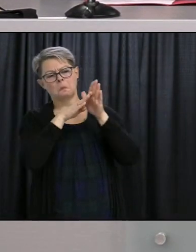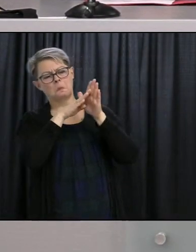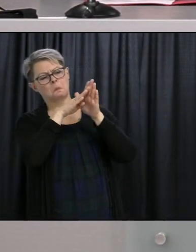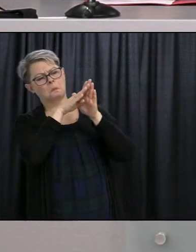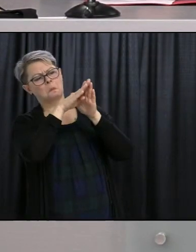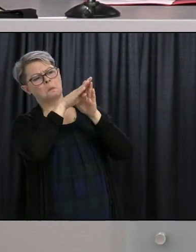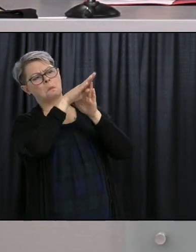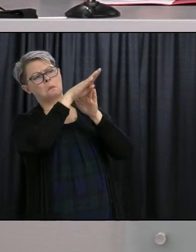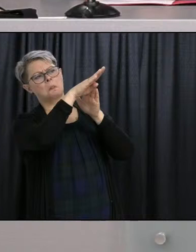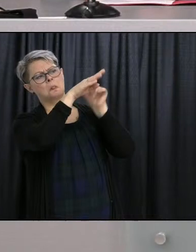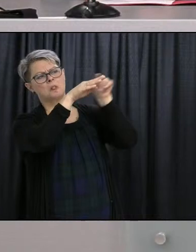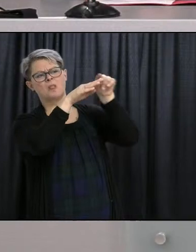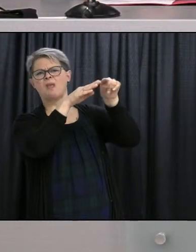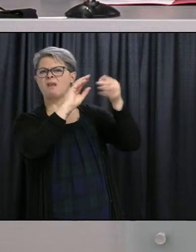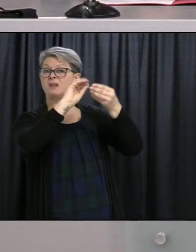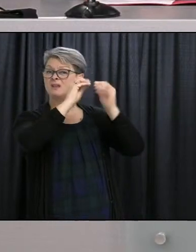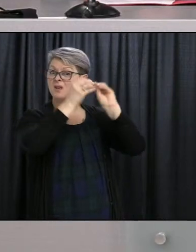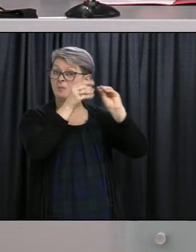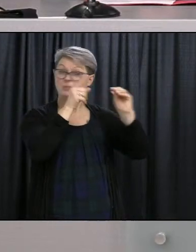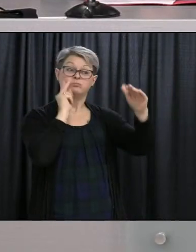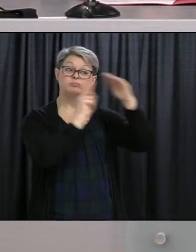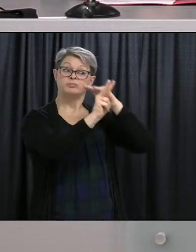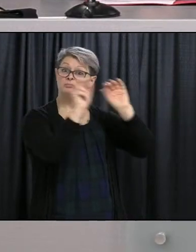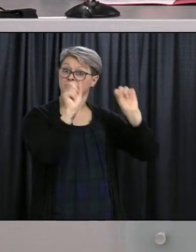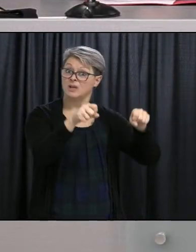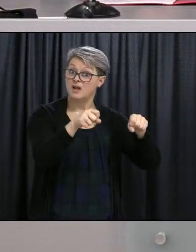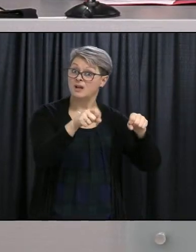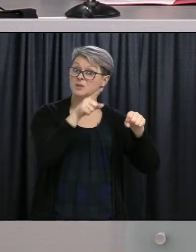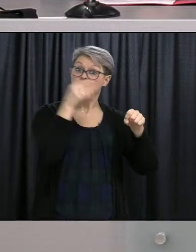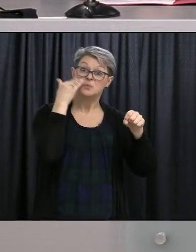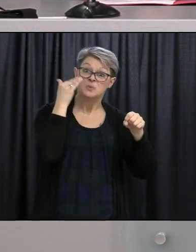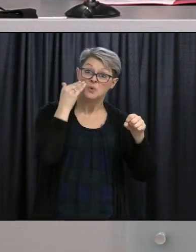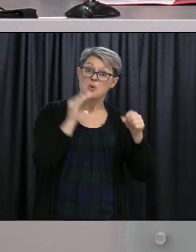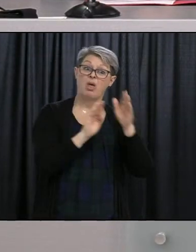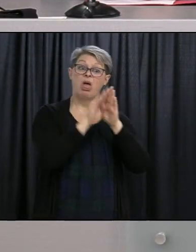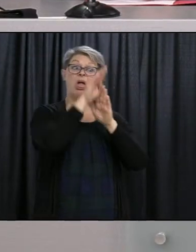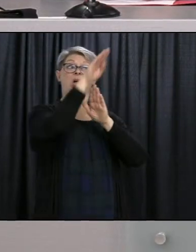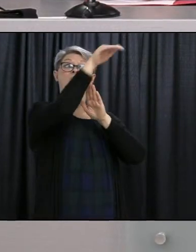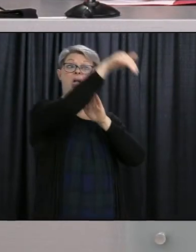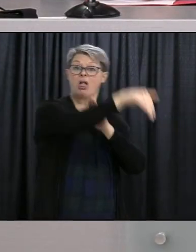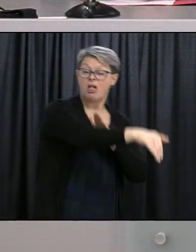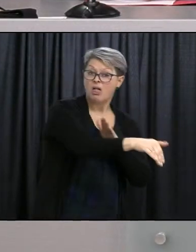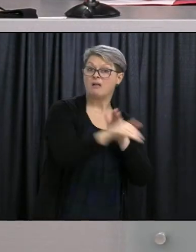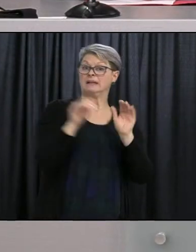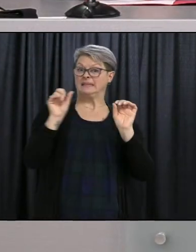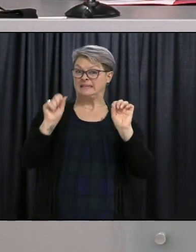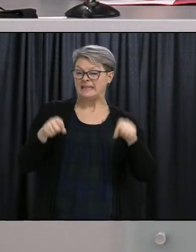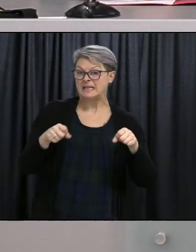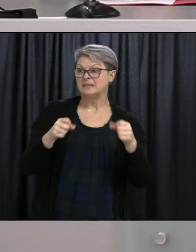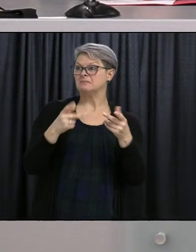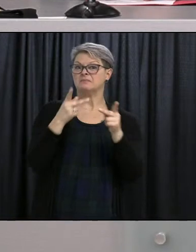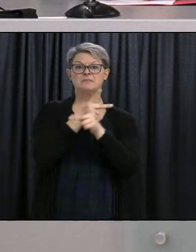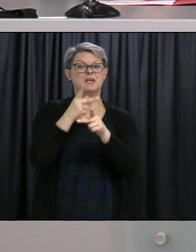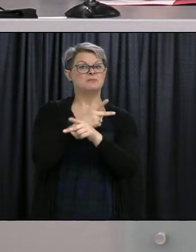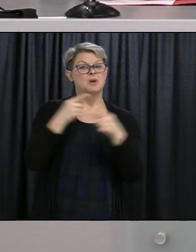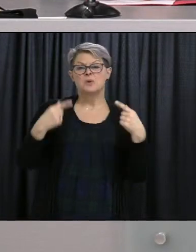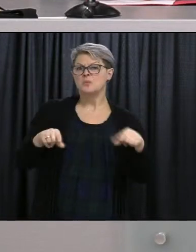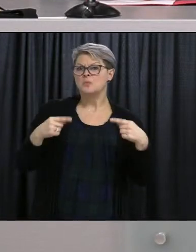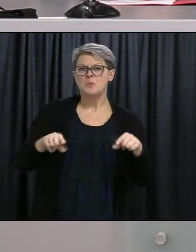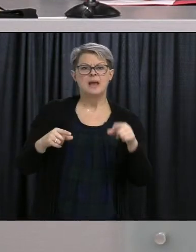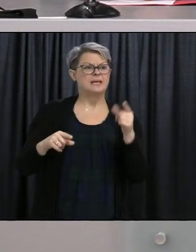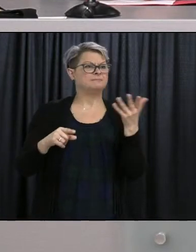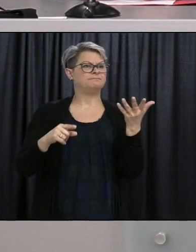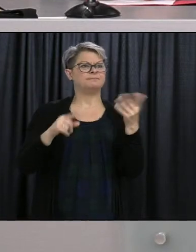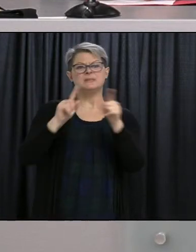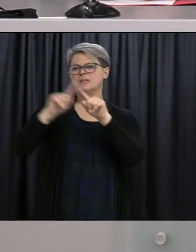where we're headed? Is there a sense of when we could possibly, do something like have an in-person poll or eliminate some of